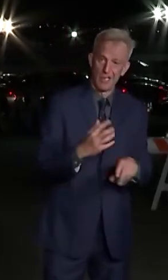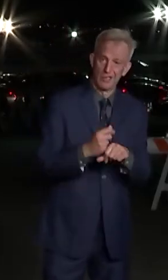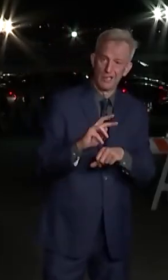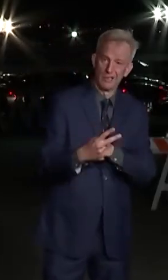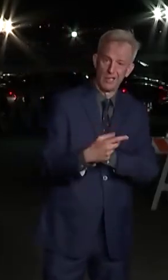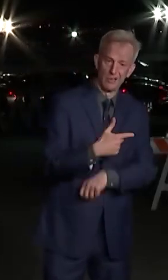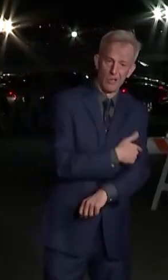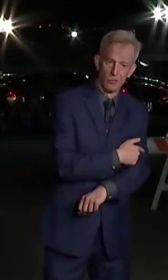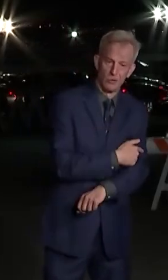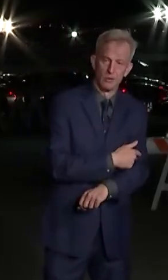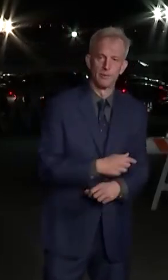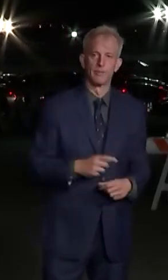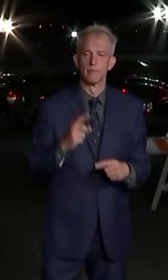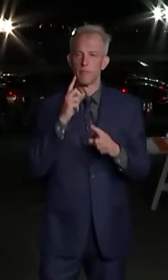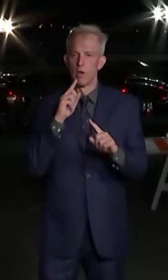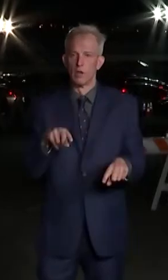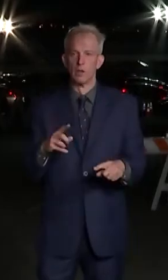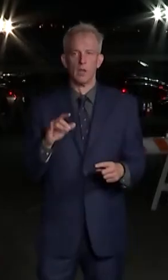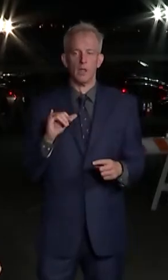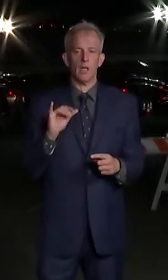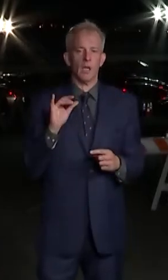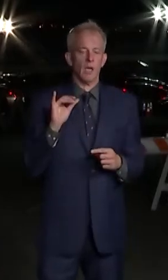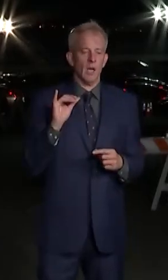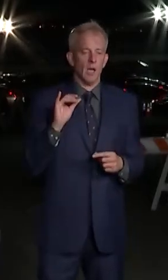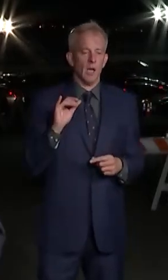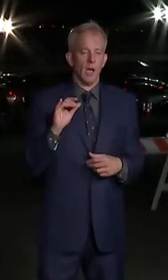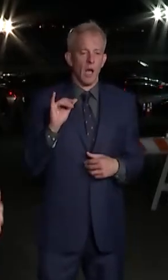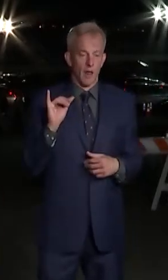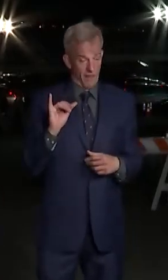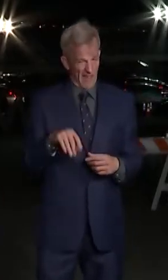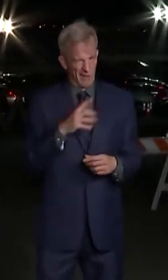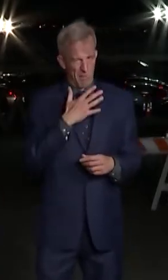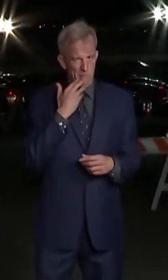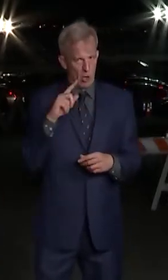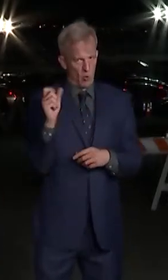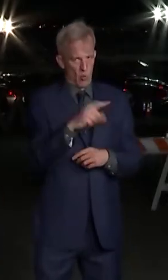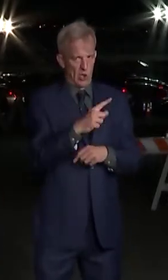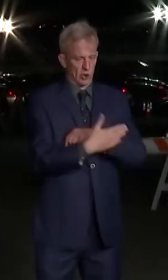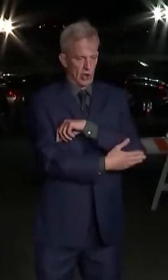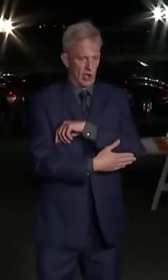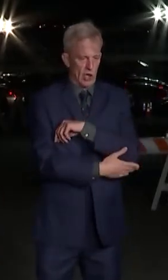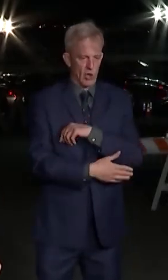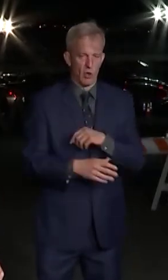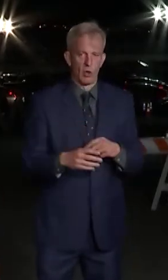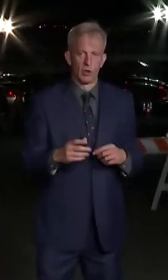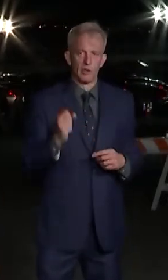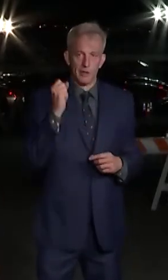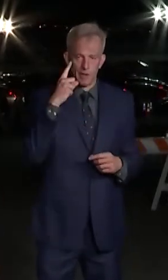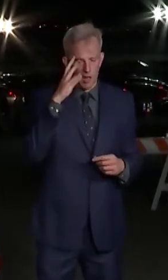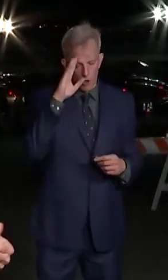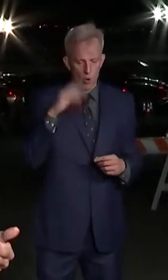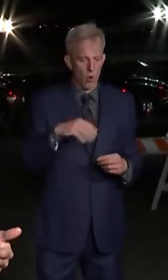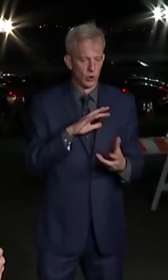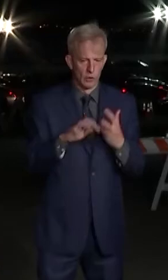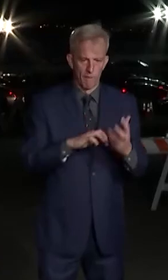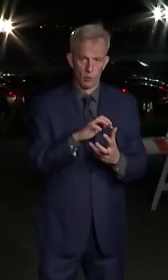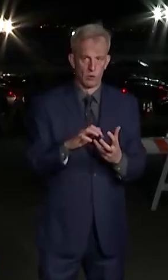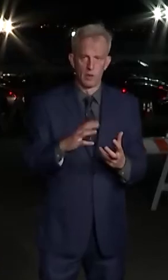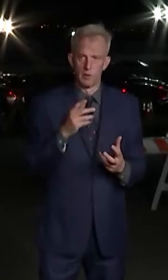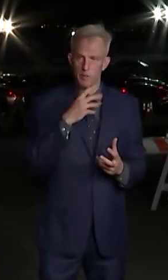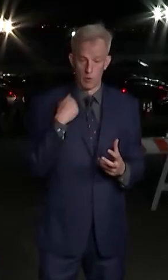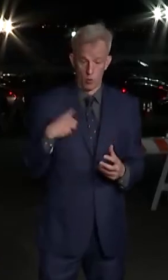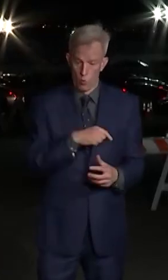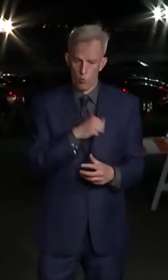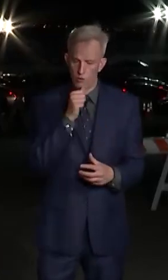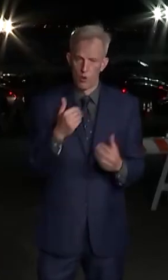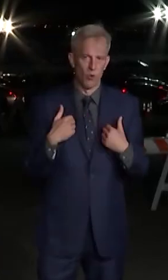would be better directed to the regulations that will be put out by the county, and I know how confusing this gets. These aren't rules set by the city because we don't have a health department.